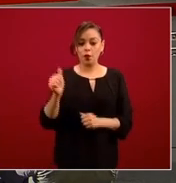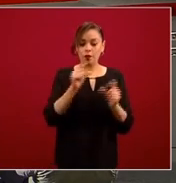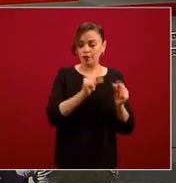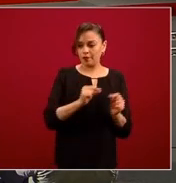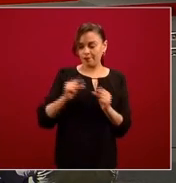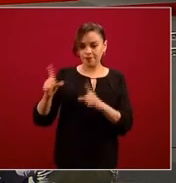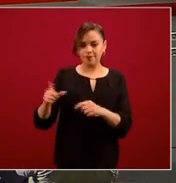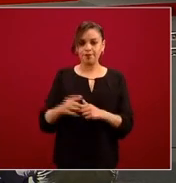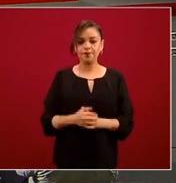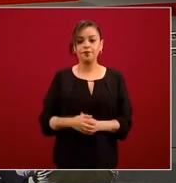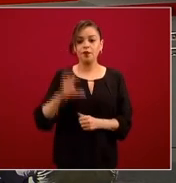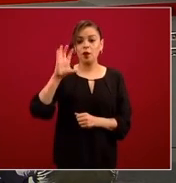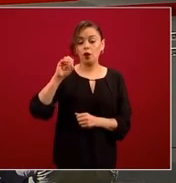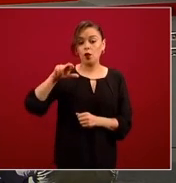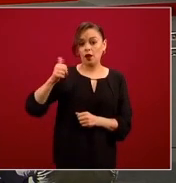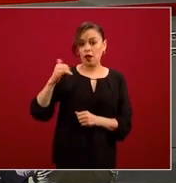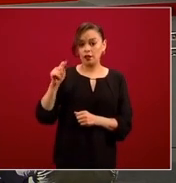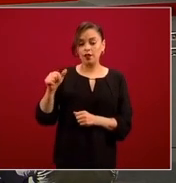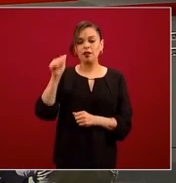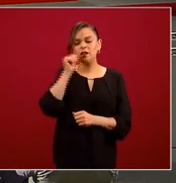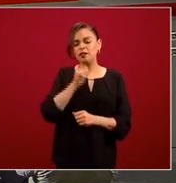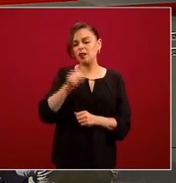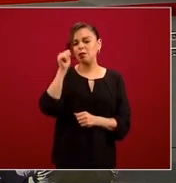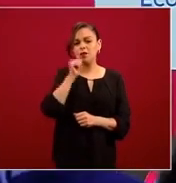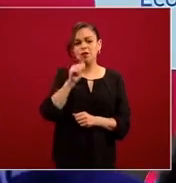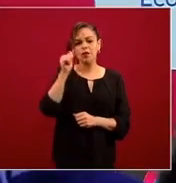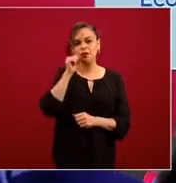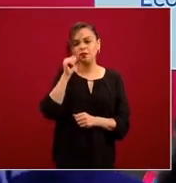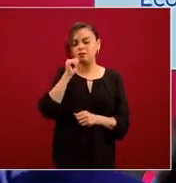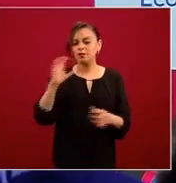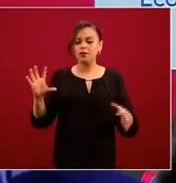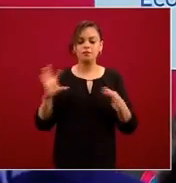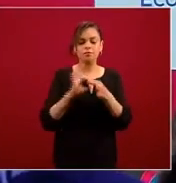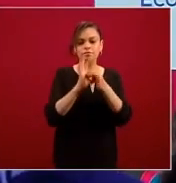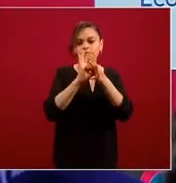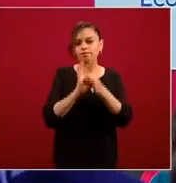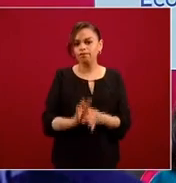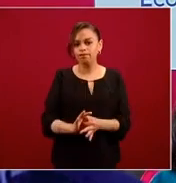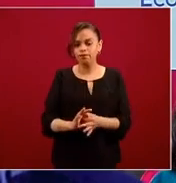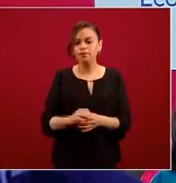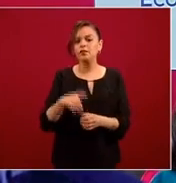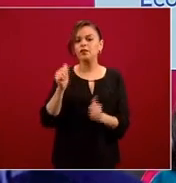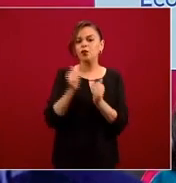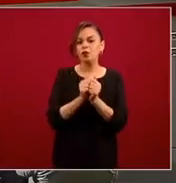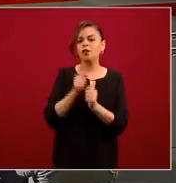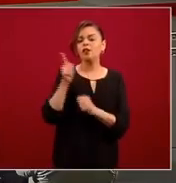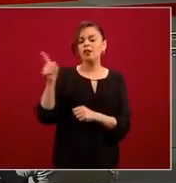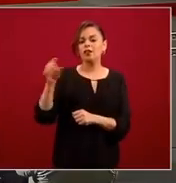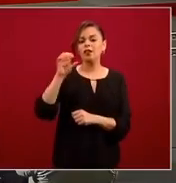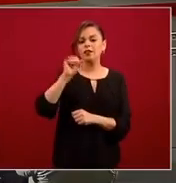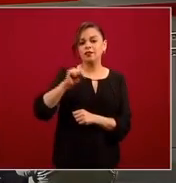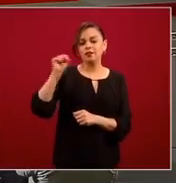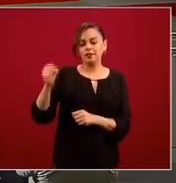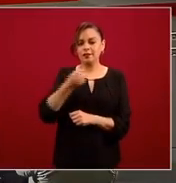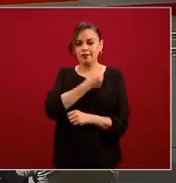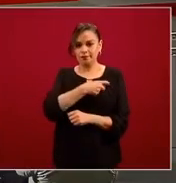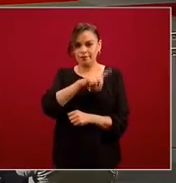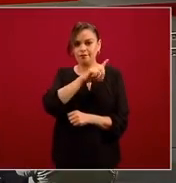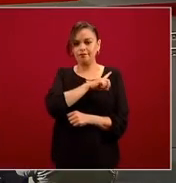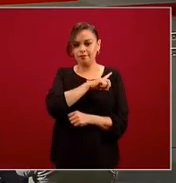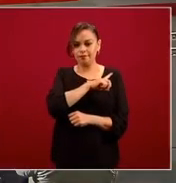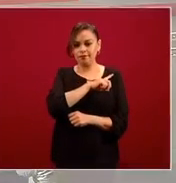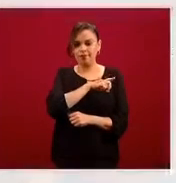insufficiency to continue breathing. So CONACYT, in close collaboration with the Ministry